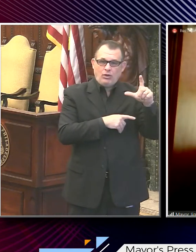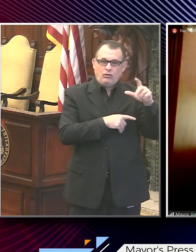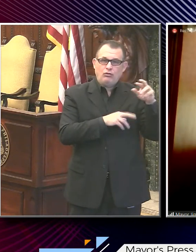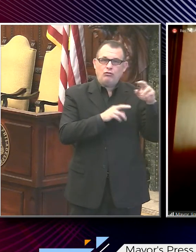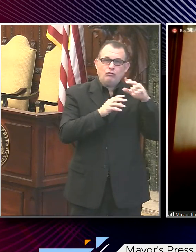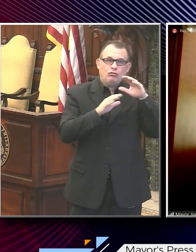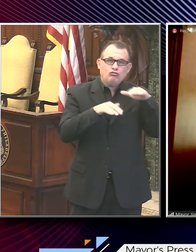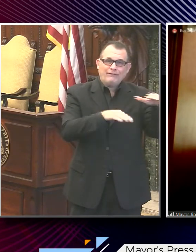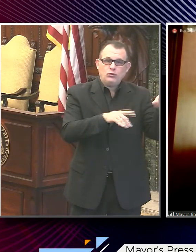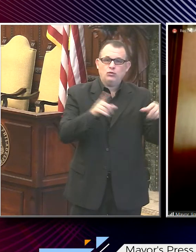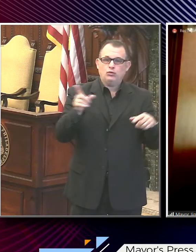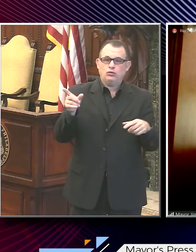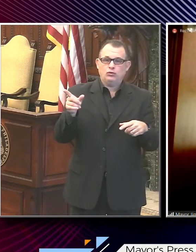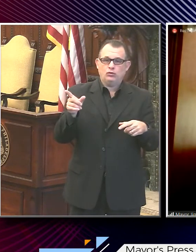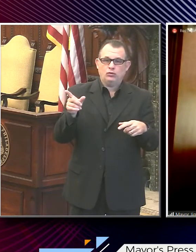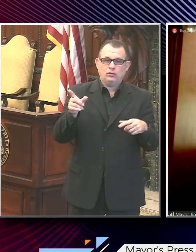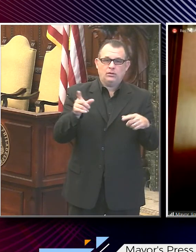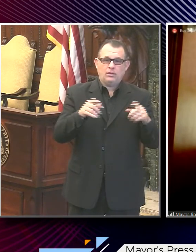recommendation.